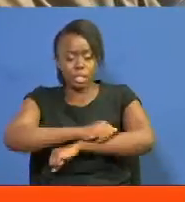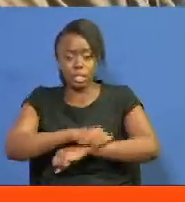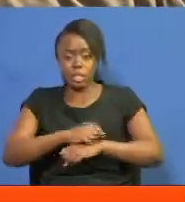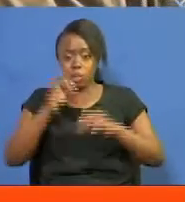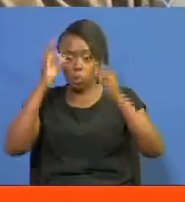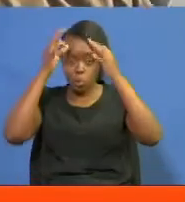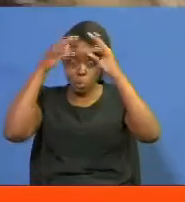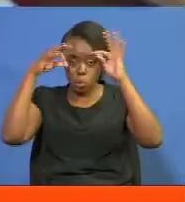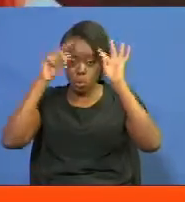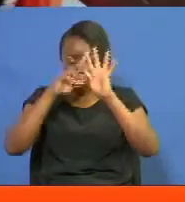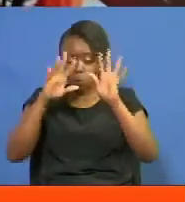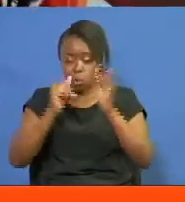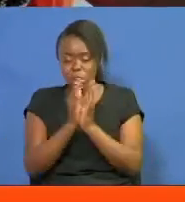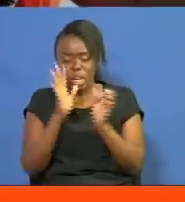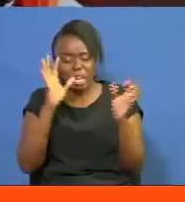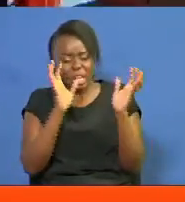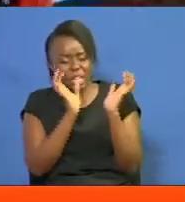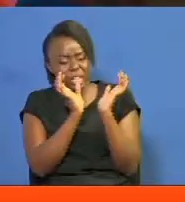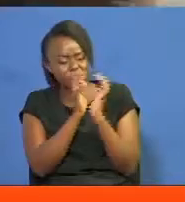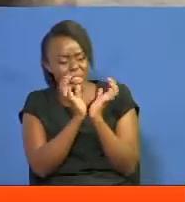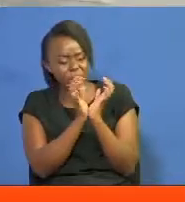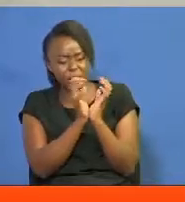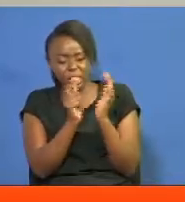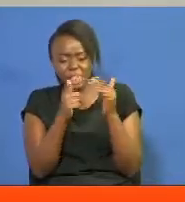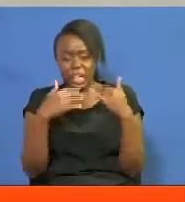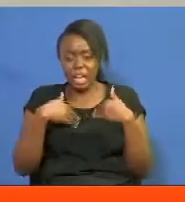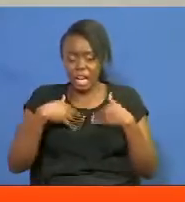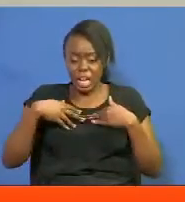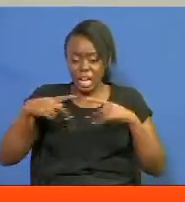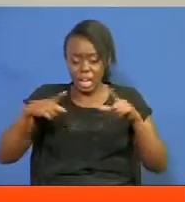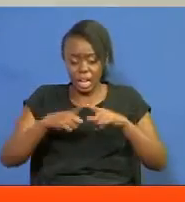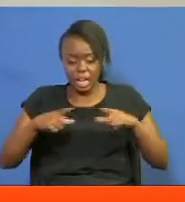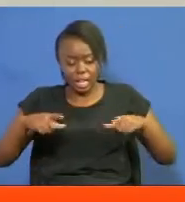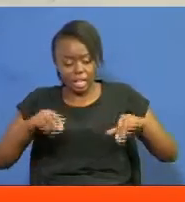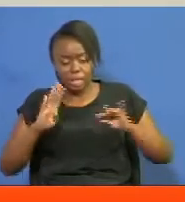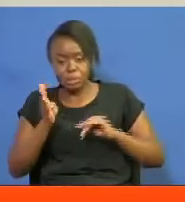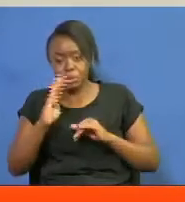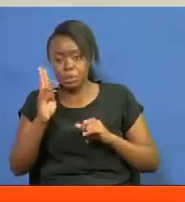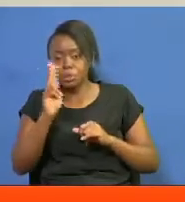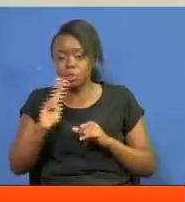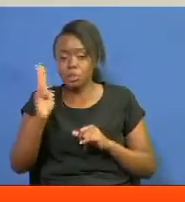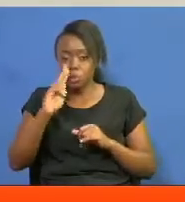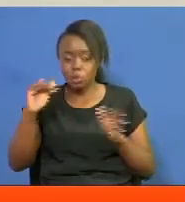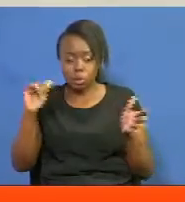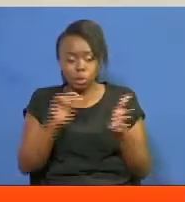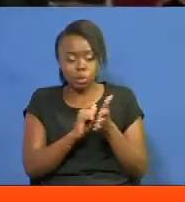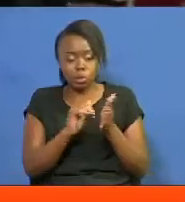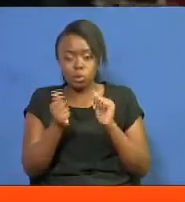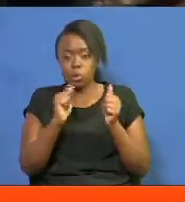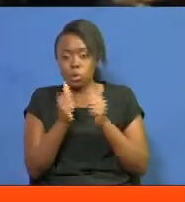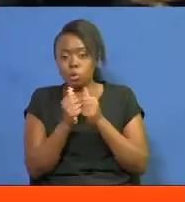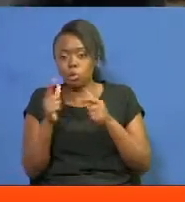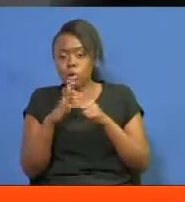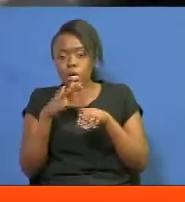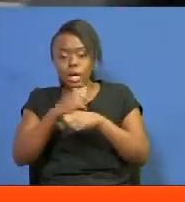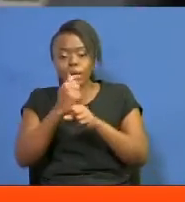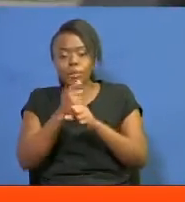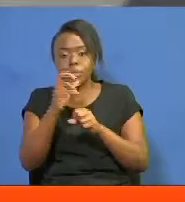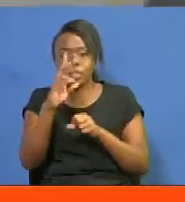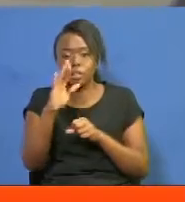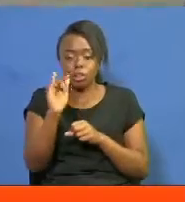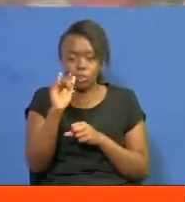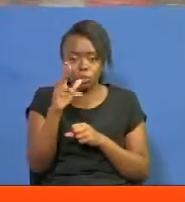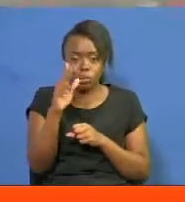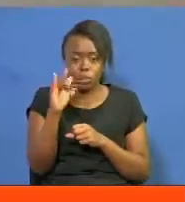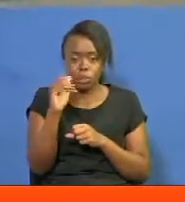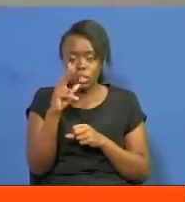wading through the heavily crocodile-infested Lake Baringo using caldege, a boat made of rafts.